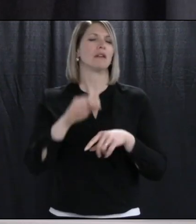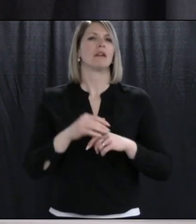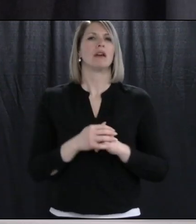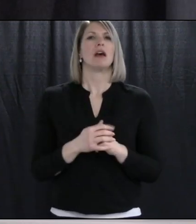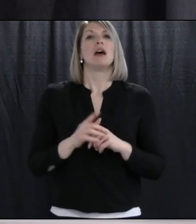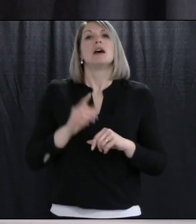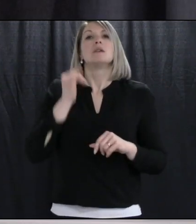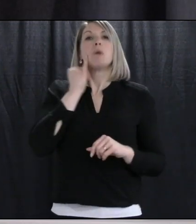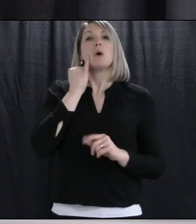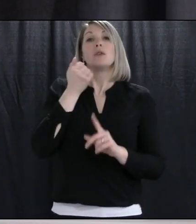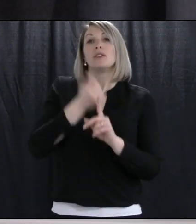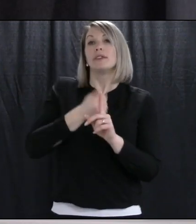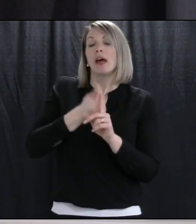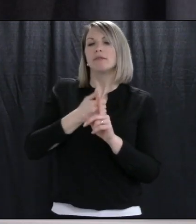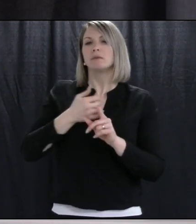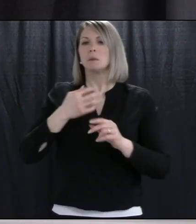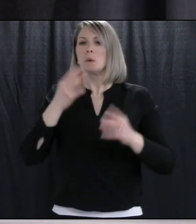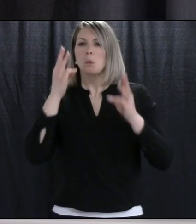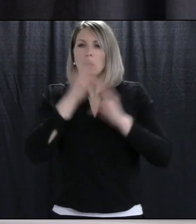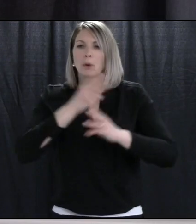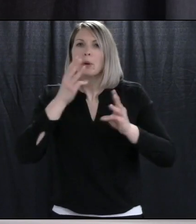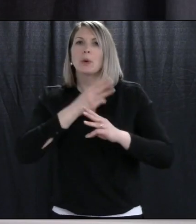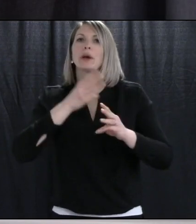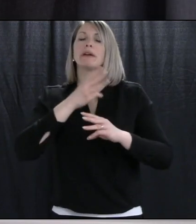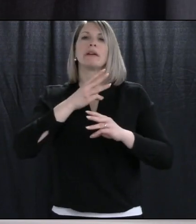at all worried to our website,